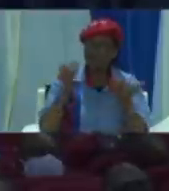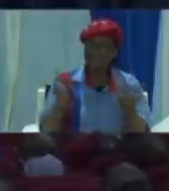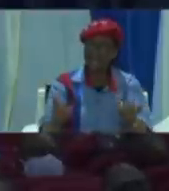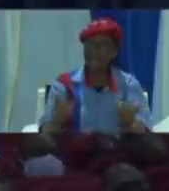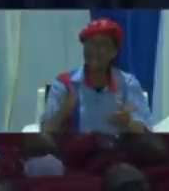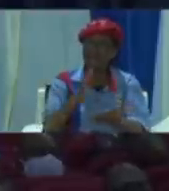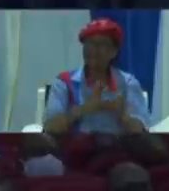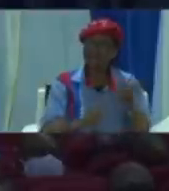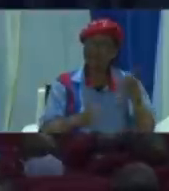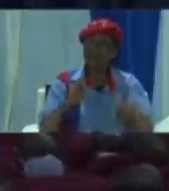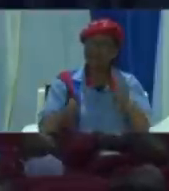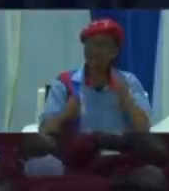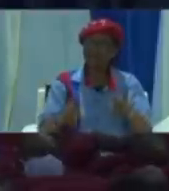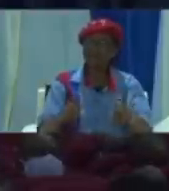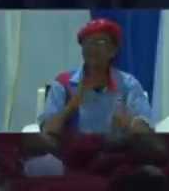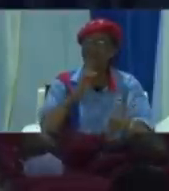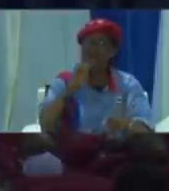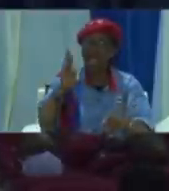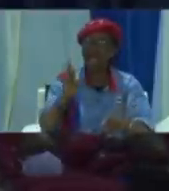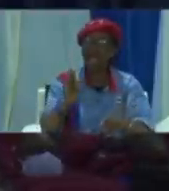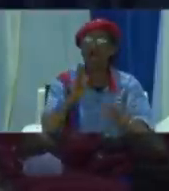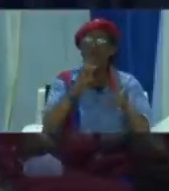people are already blessed.